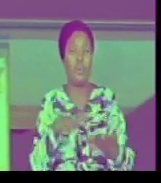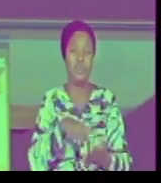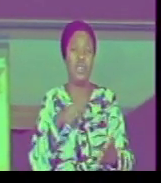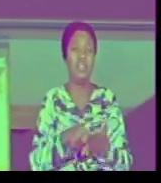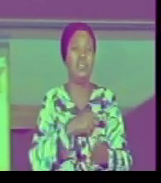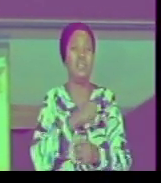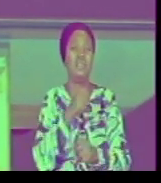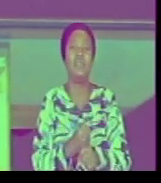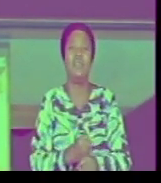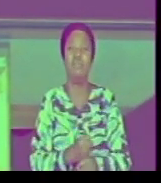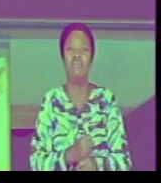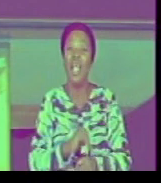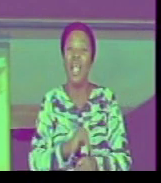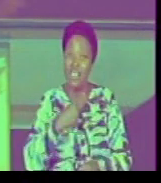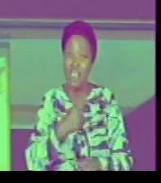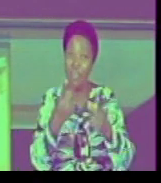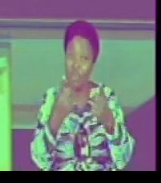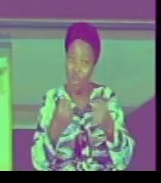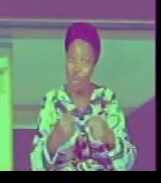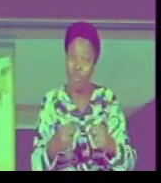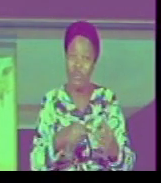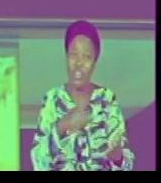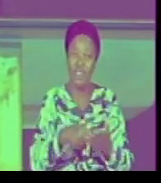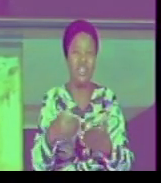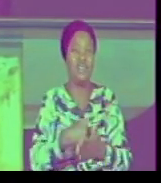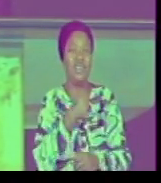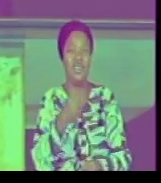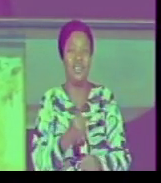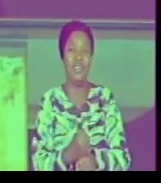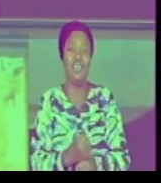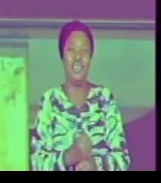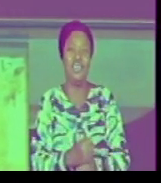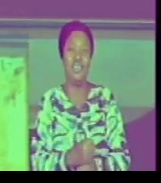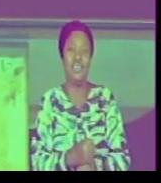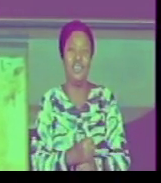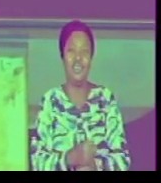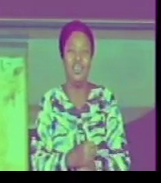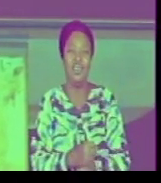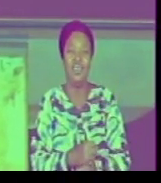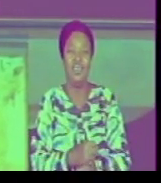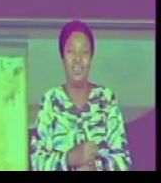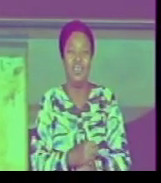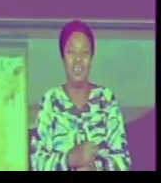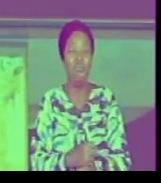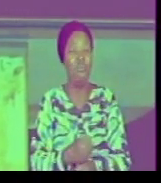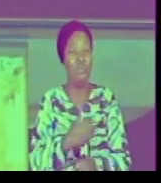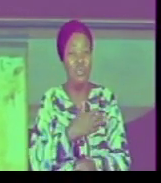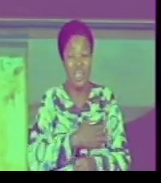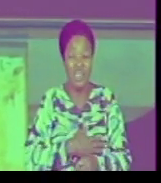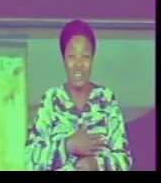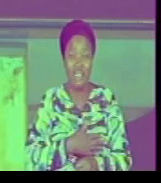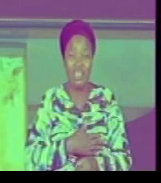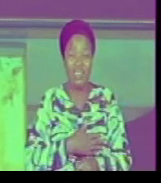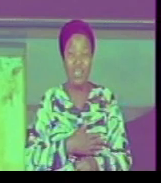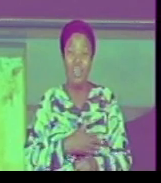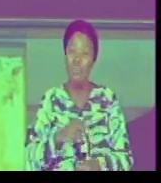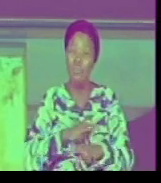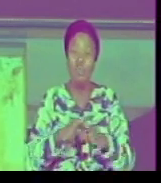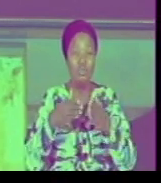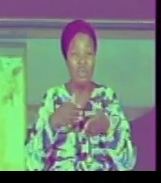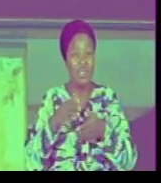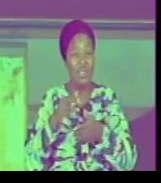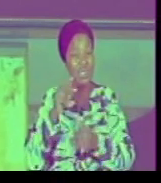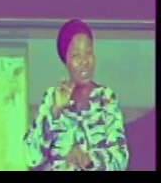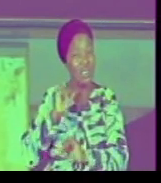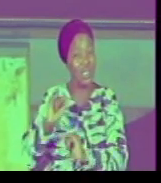said, come this year. Habit may hold you back, and your mind may hold you back.